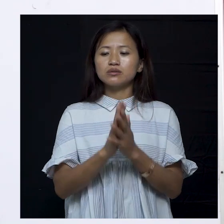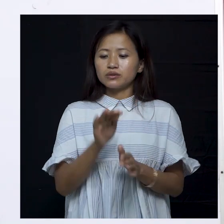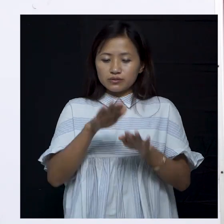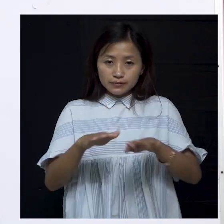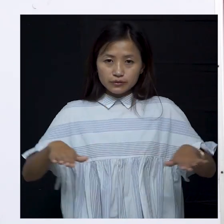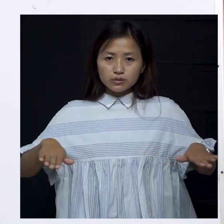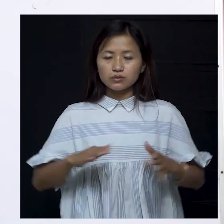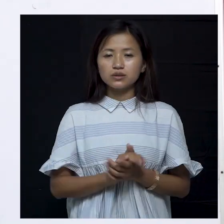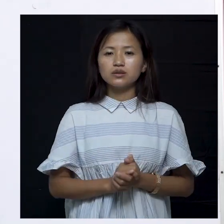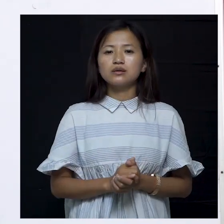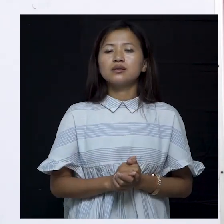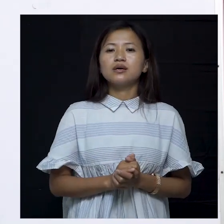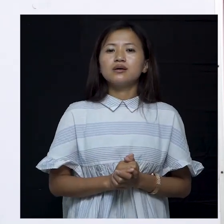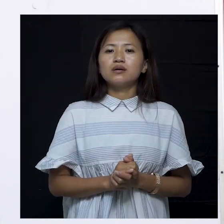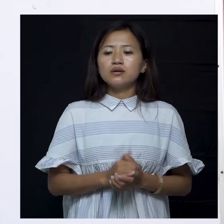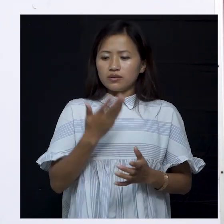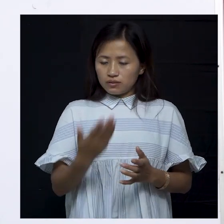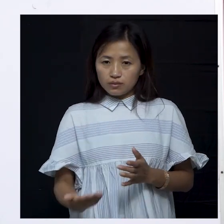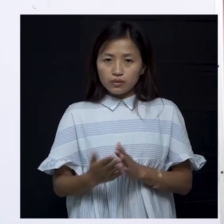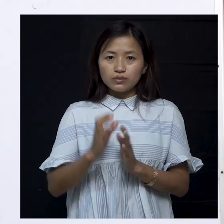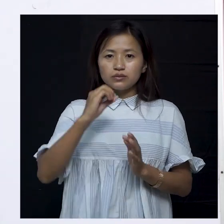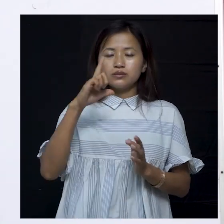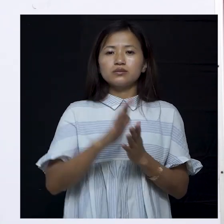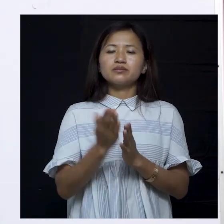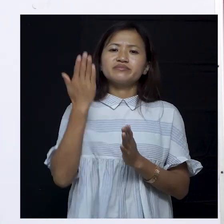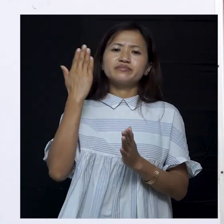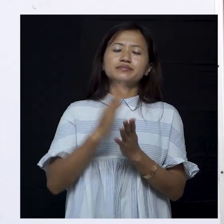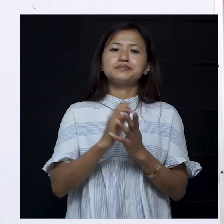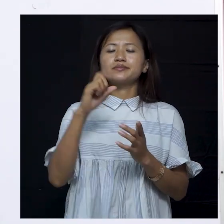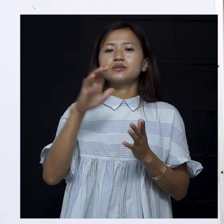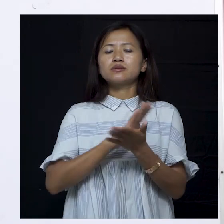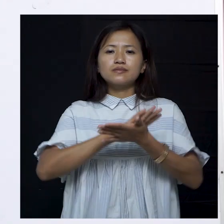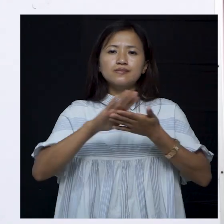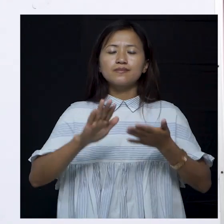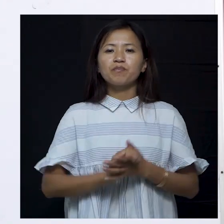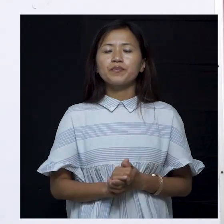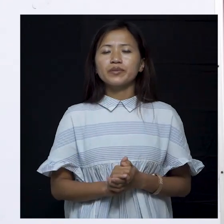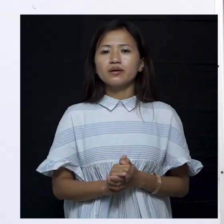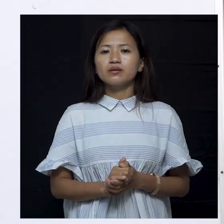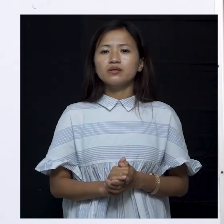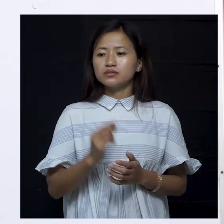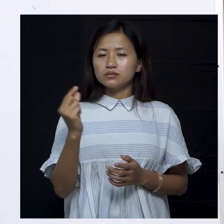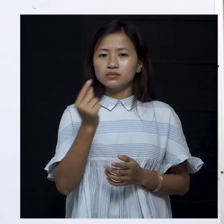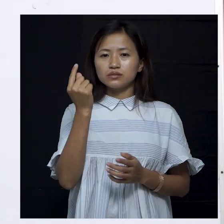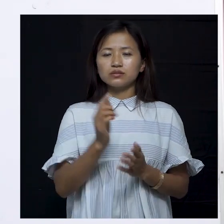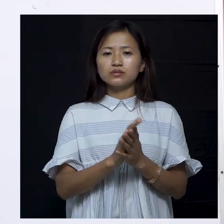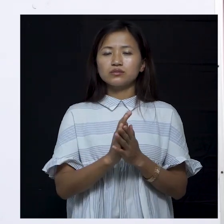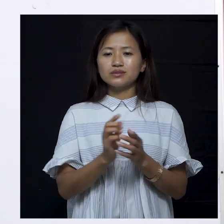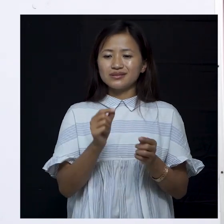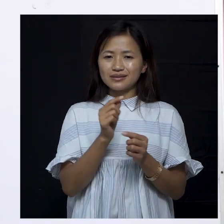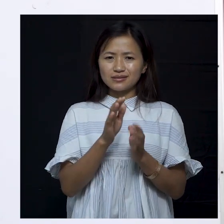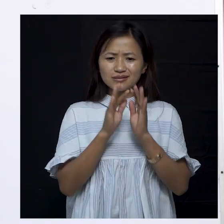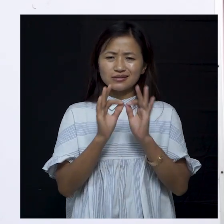okay? In our lower classes and in the previous classes that we have done, we just use some